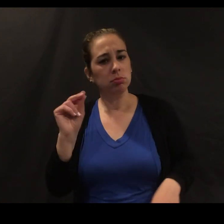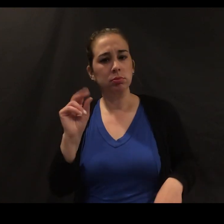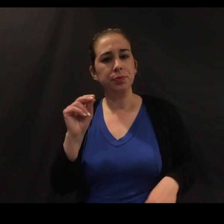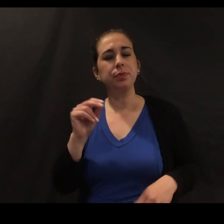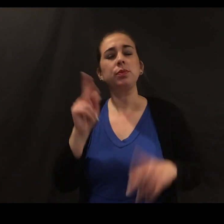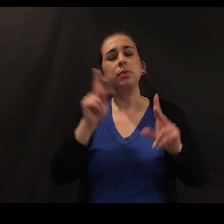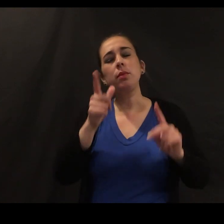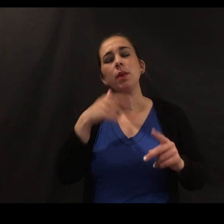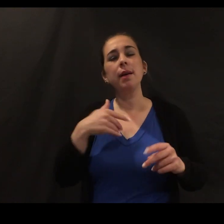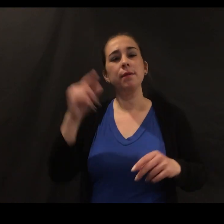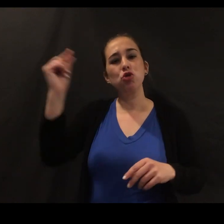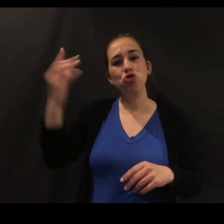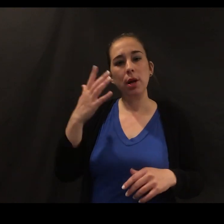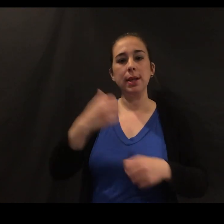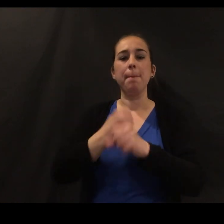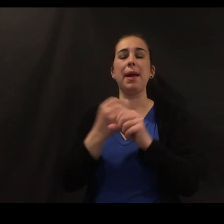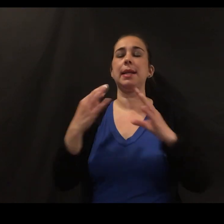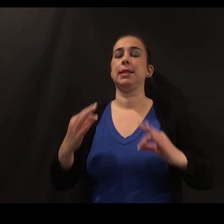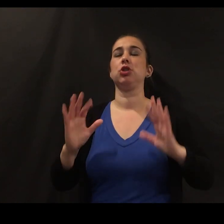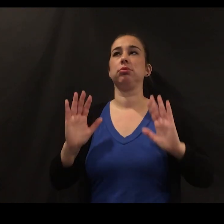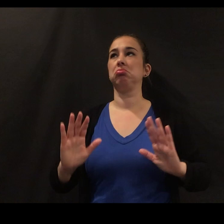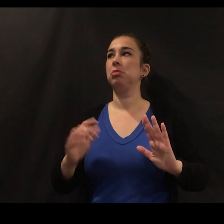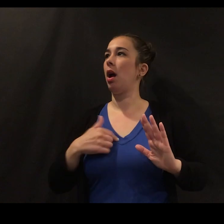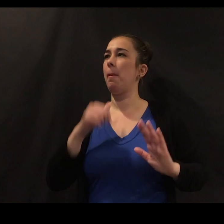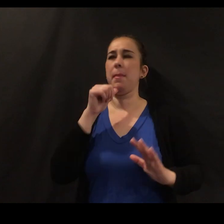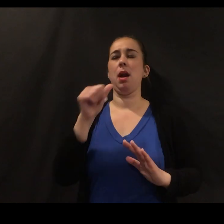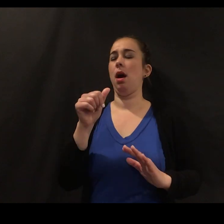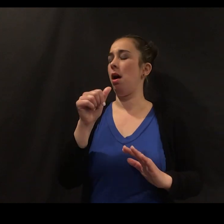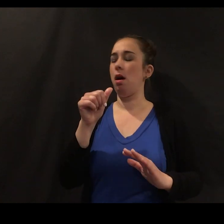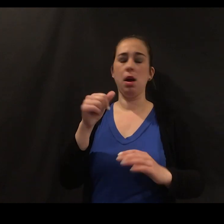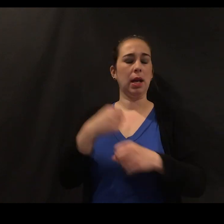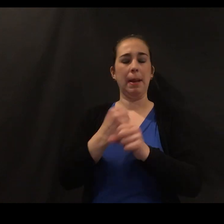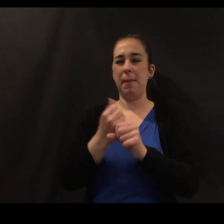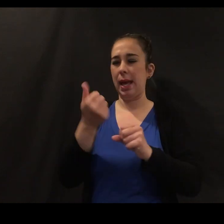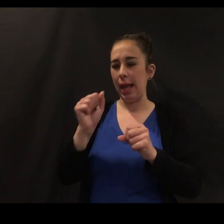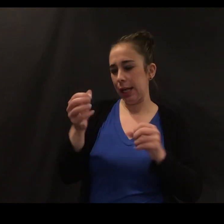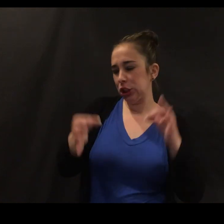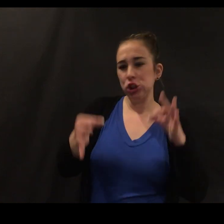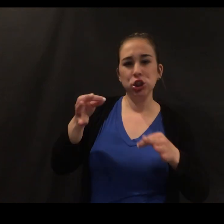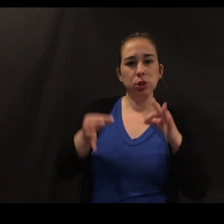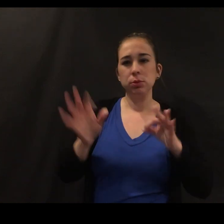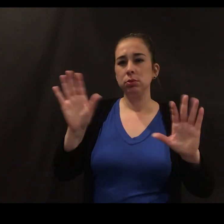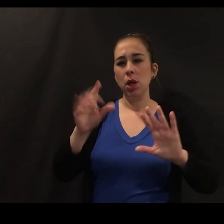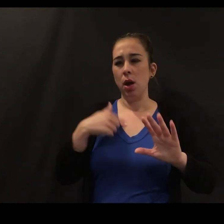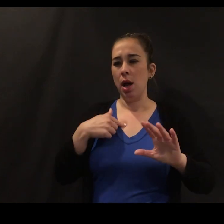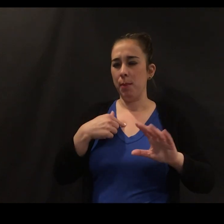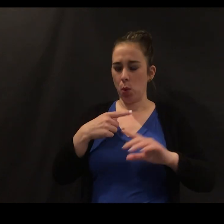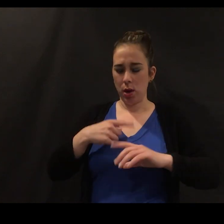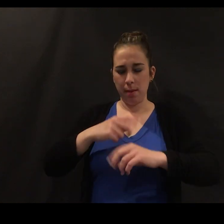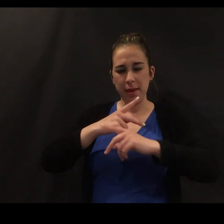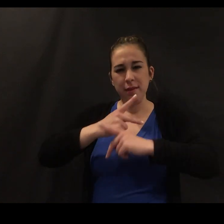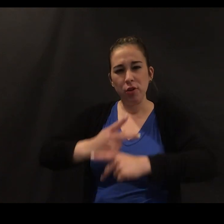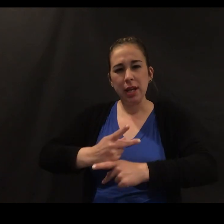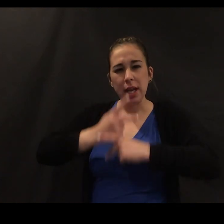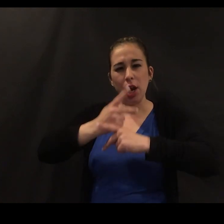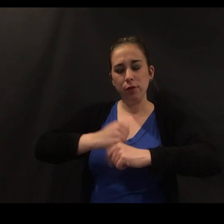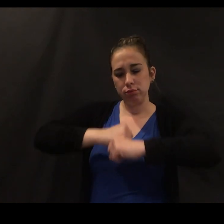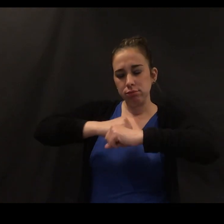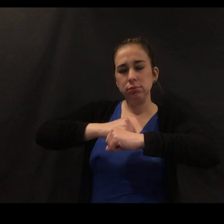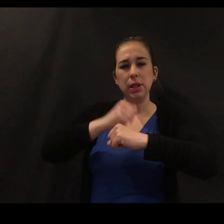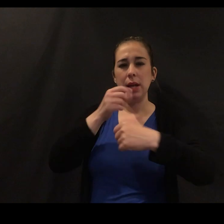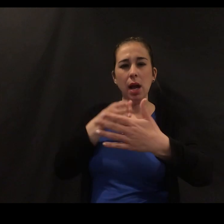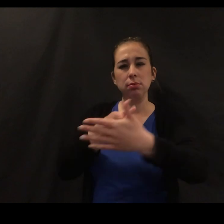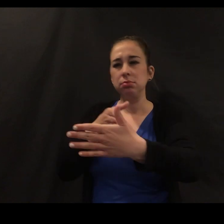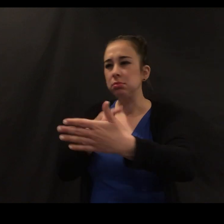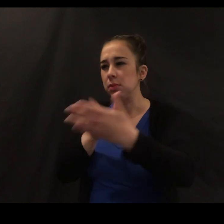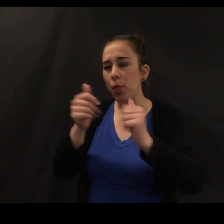make the decision of saying, I'm not prejudging anyone. I'm going to diligently guard against prejudice and judgment in my life